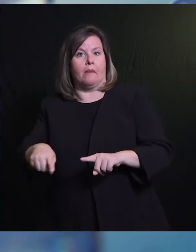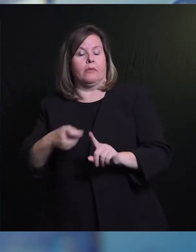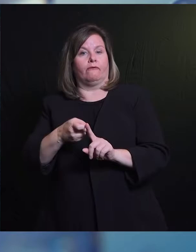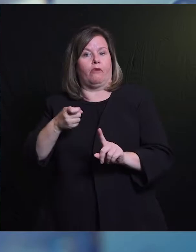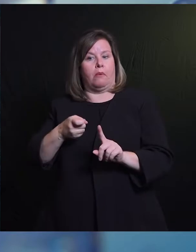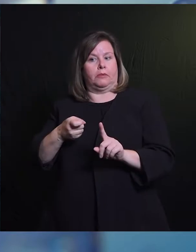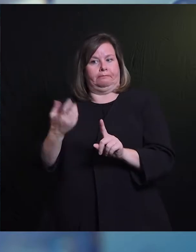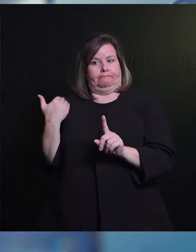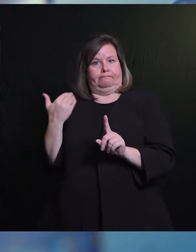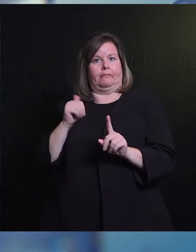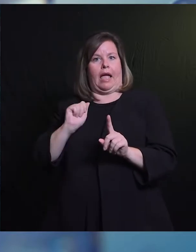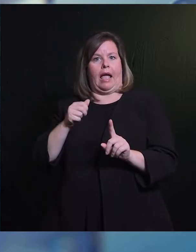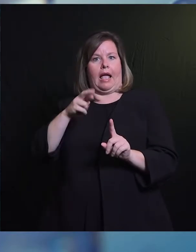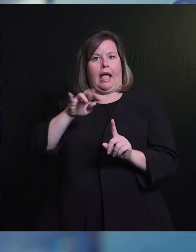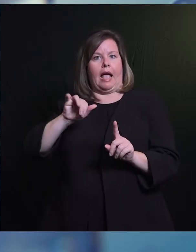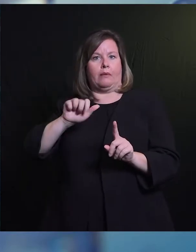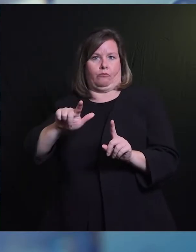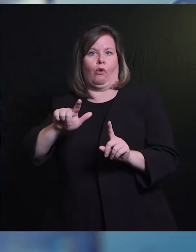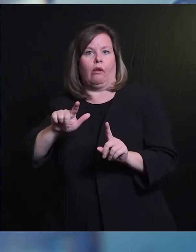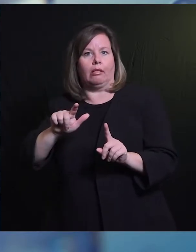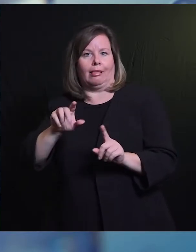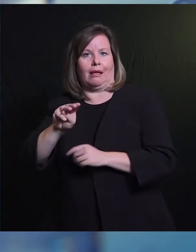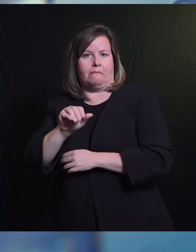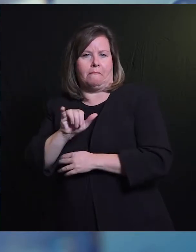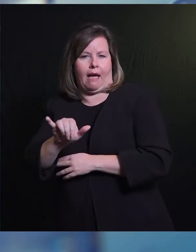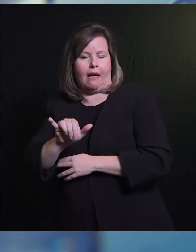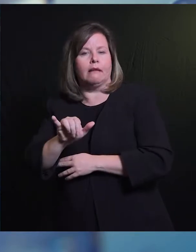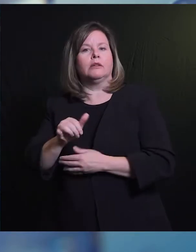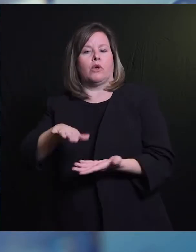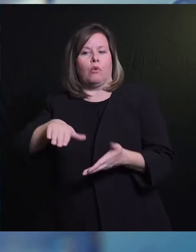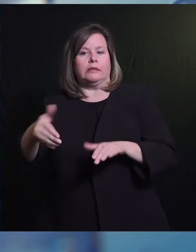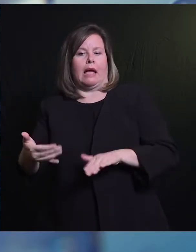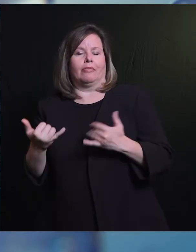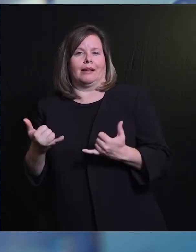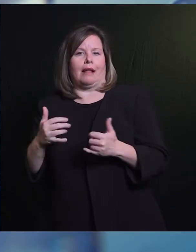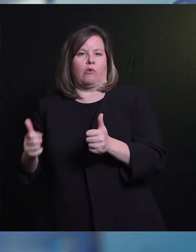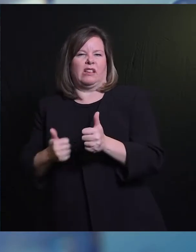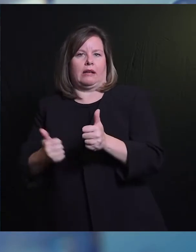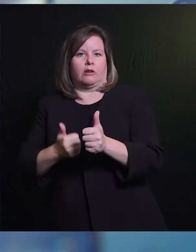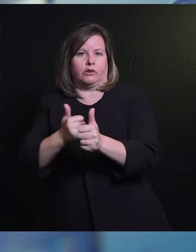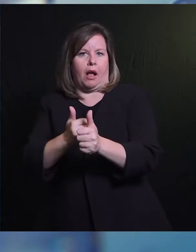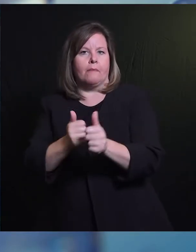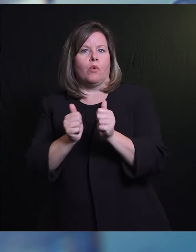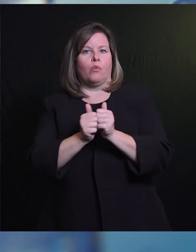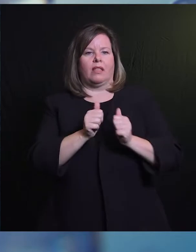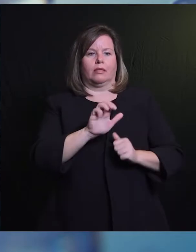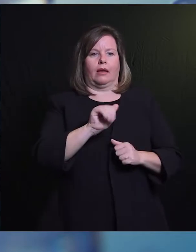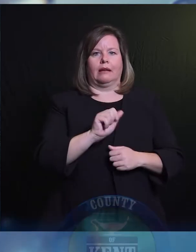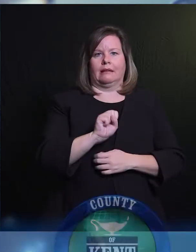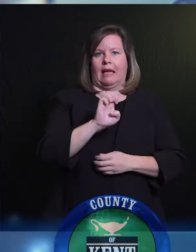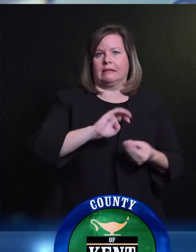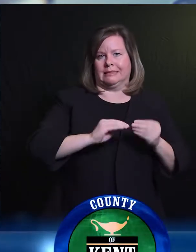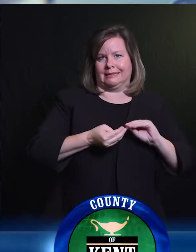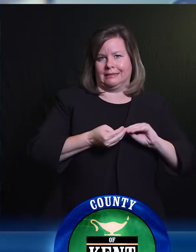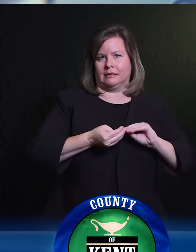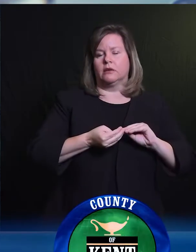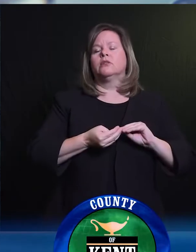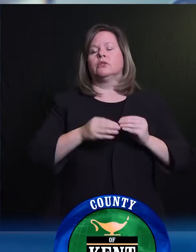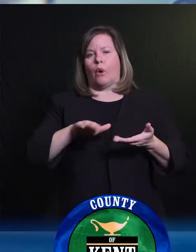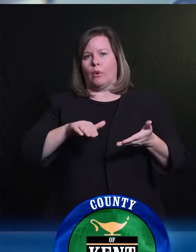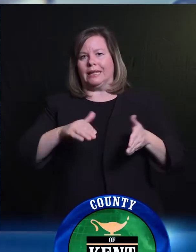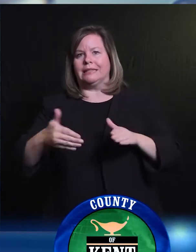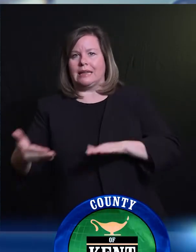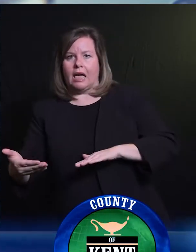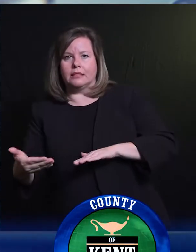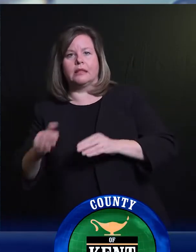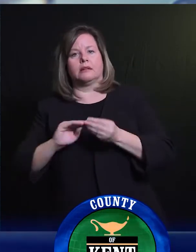May. And so the deaths, unfortunately, are catching up with that now. So the wave in deaths will follow